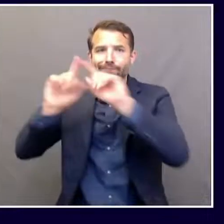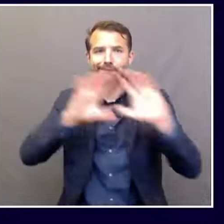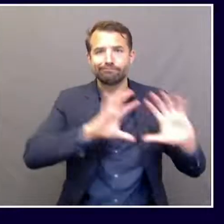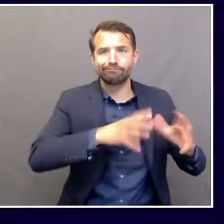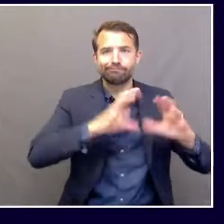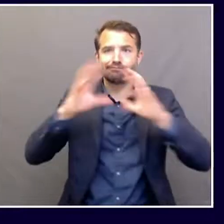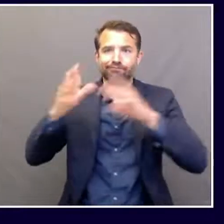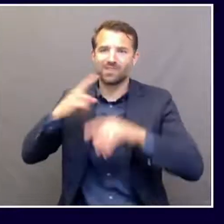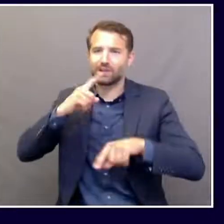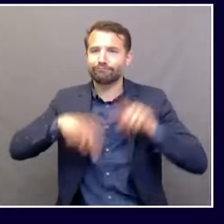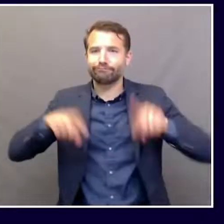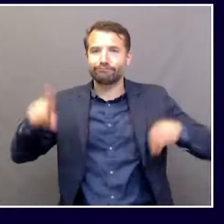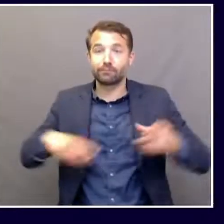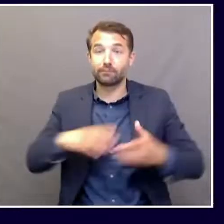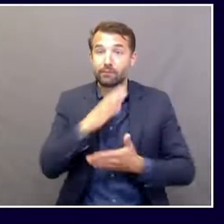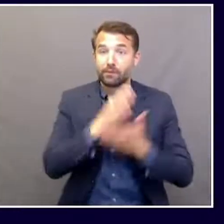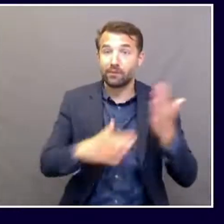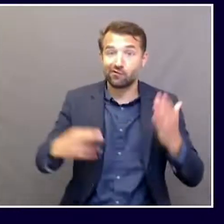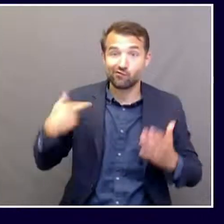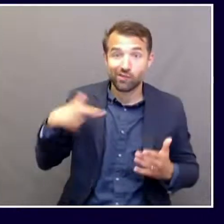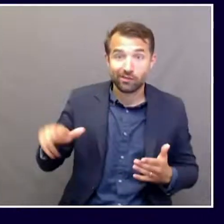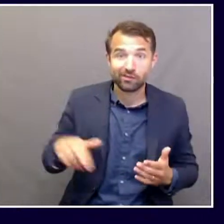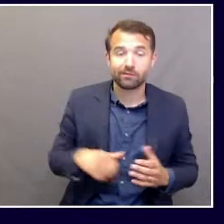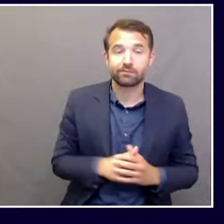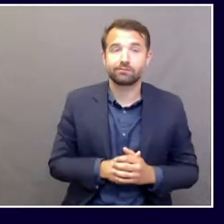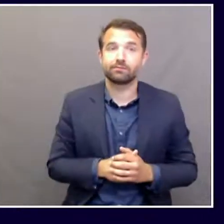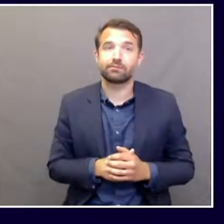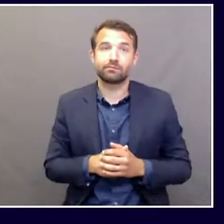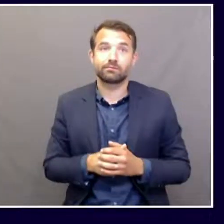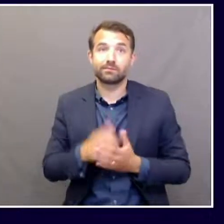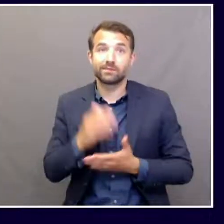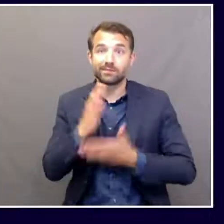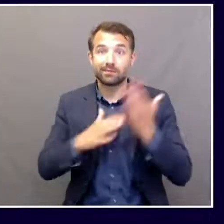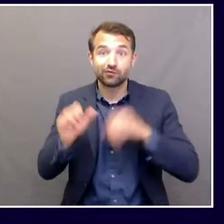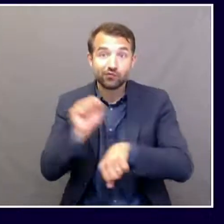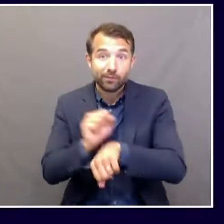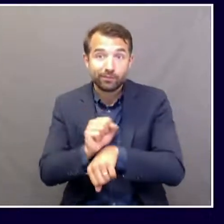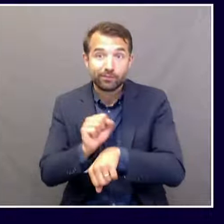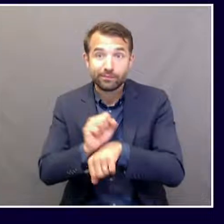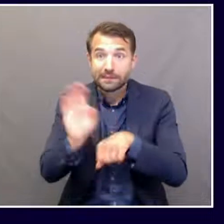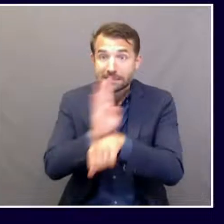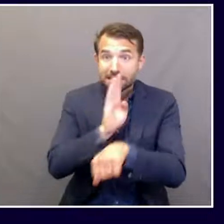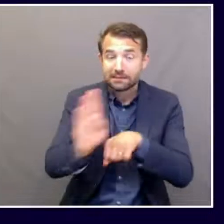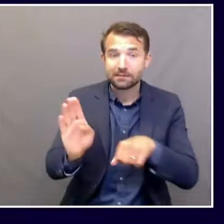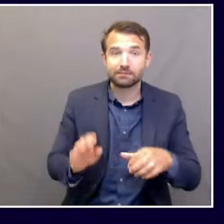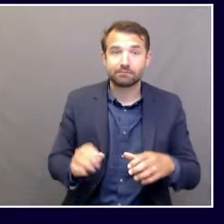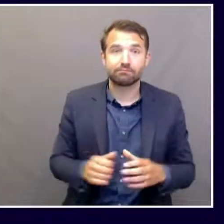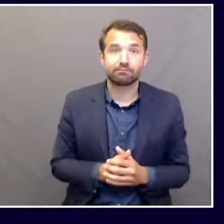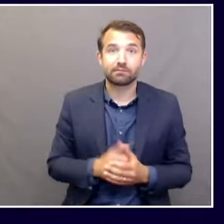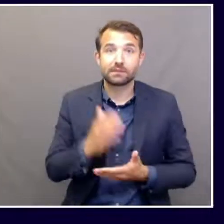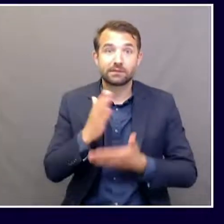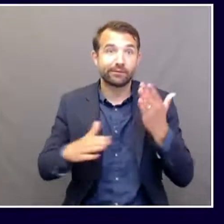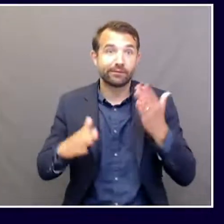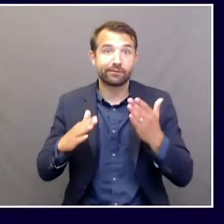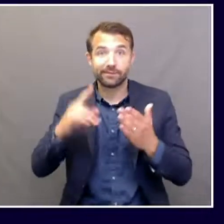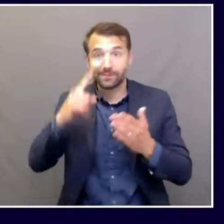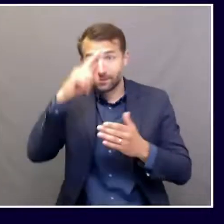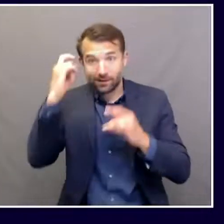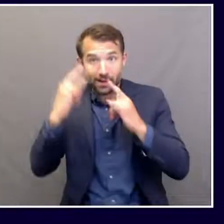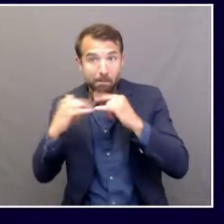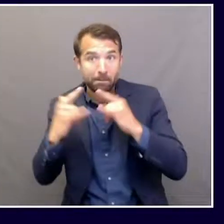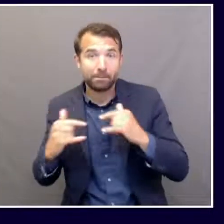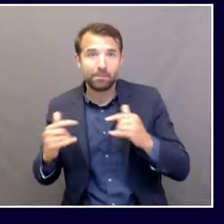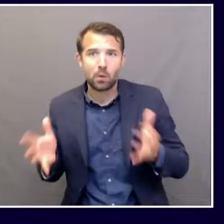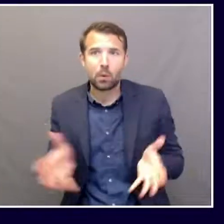worship. We've had a couple of workplaces. We've had summer camps who want to make sure that, for example, counselors, staff,